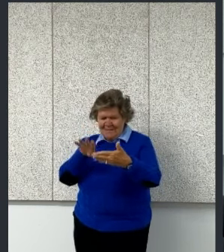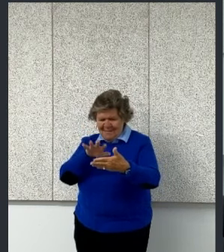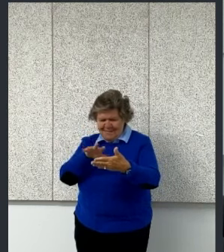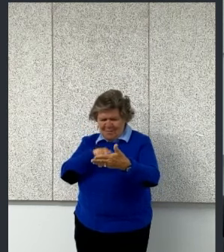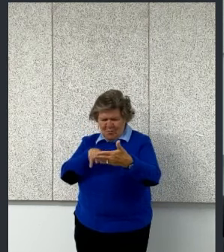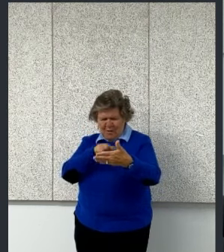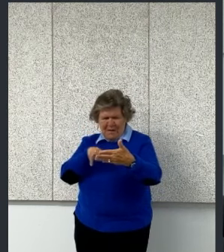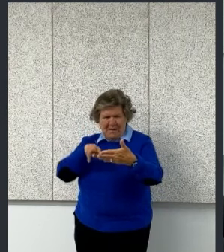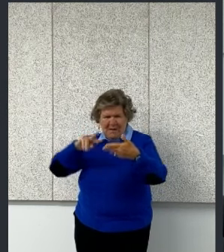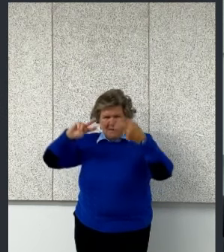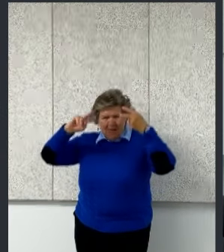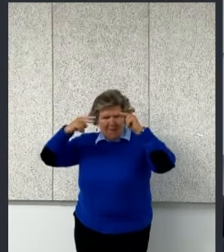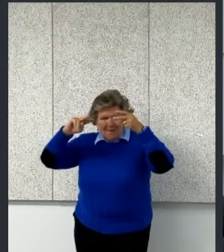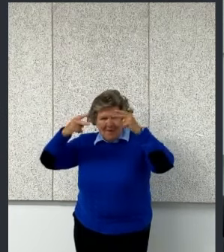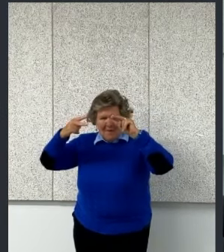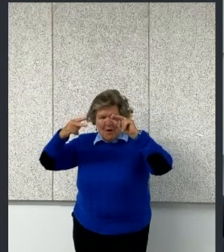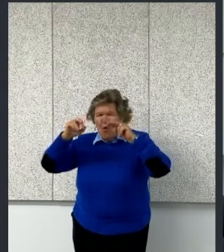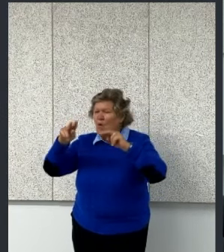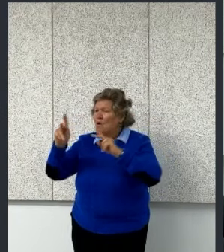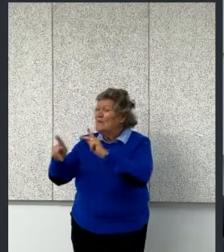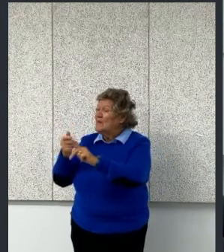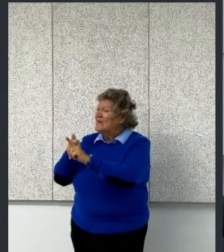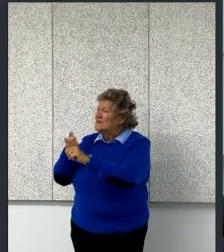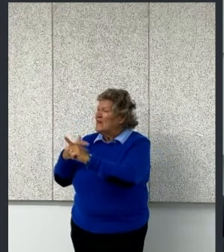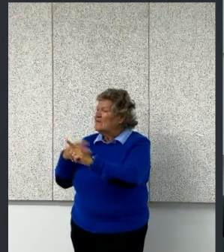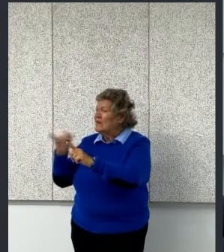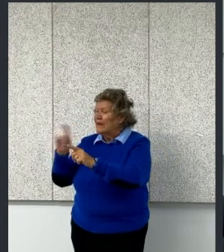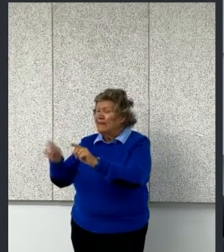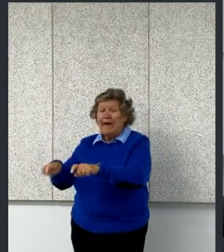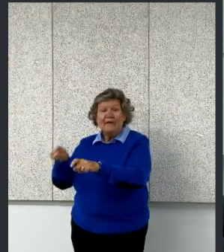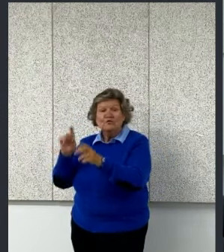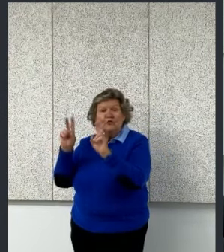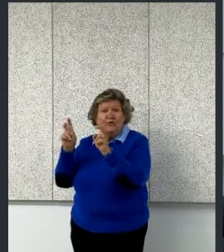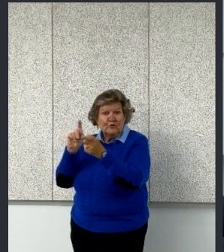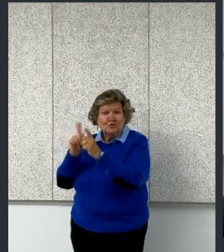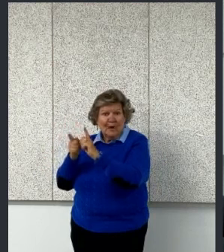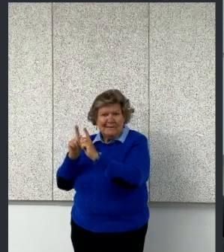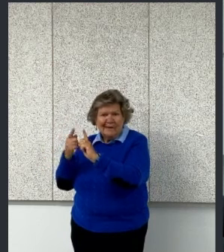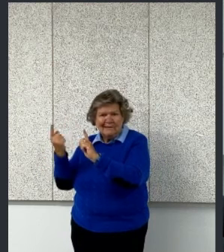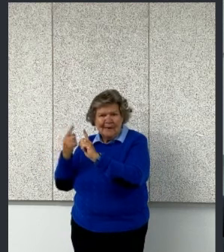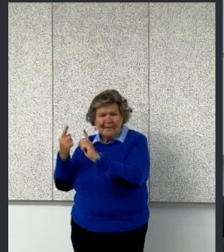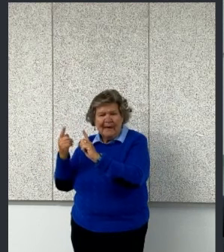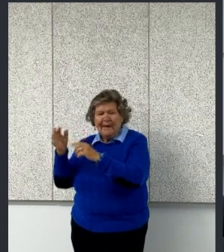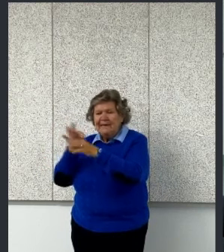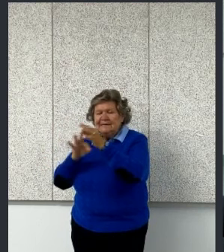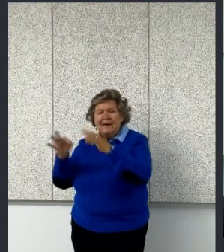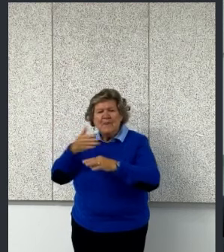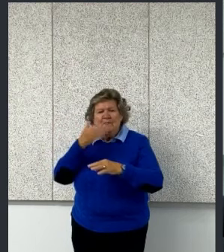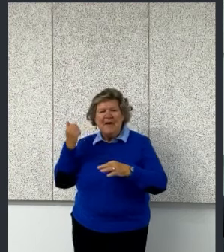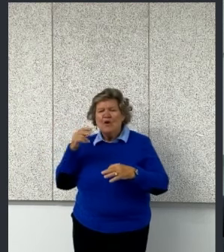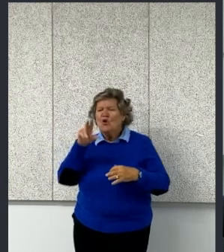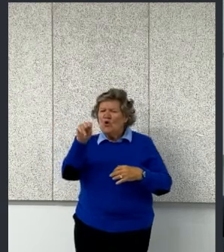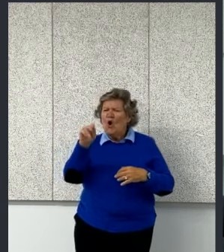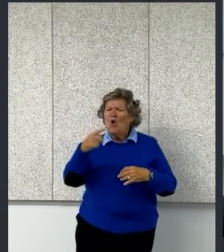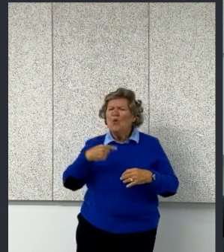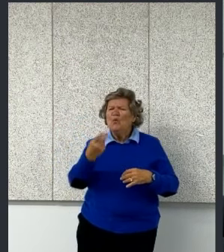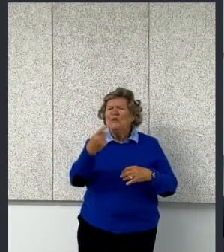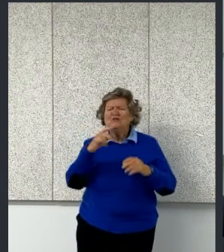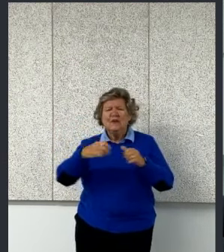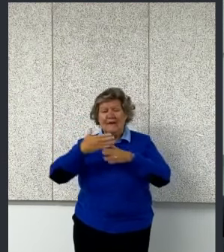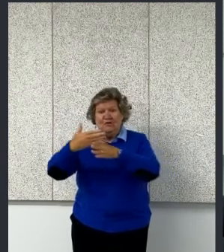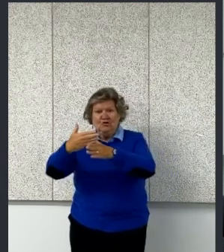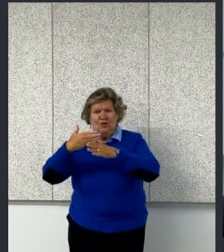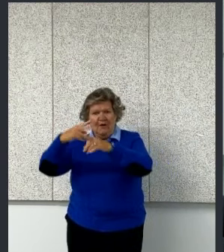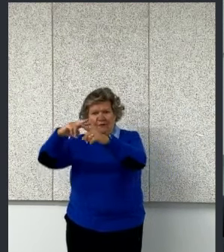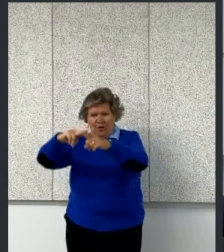miscommunications or people feeling like they have to translate something that that perhaps it would just be better to say like, no, we should just have the shared